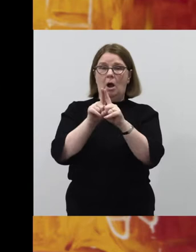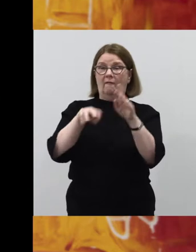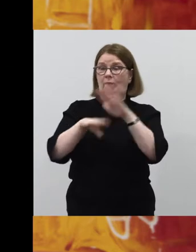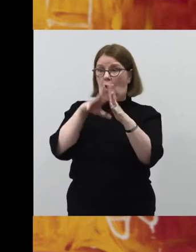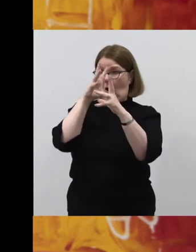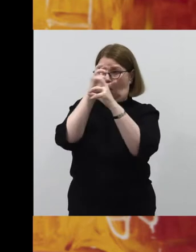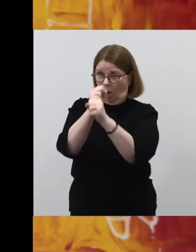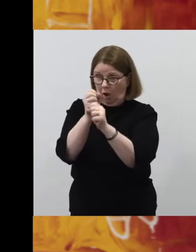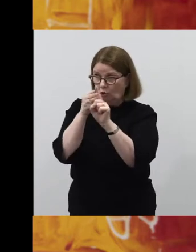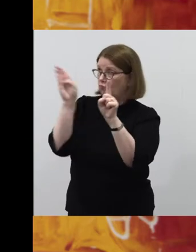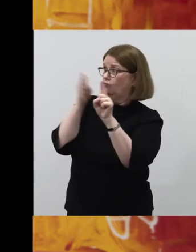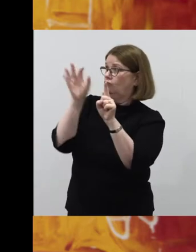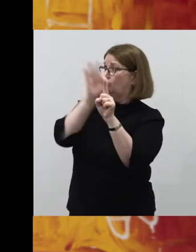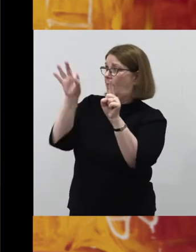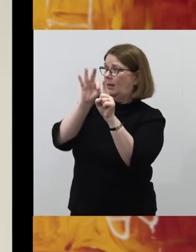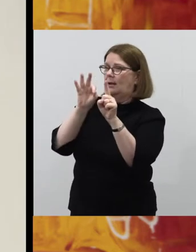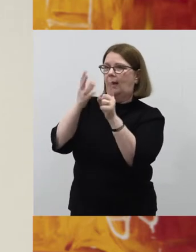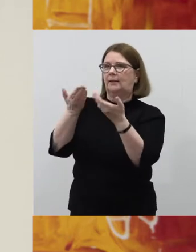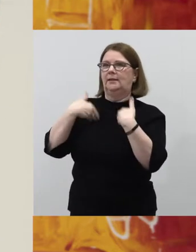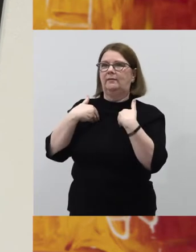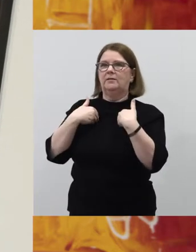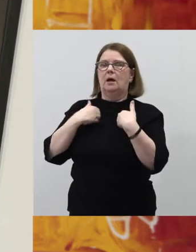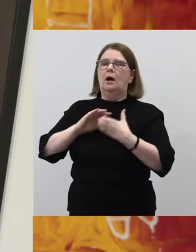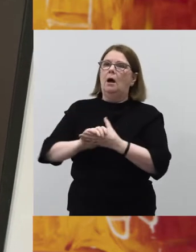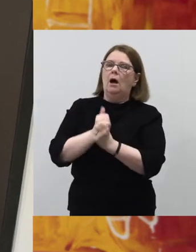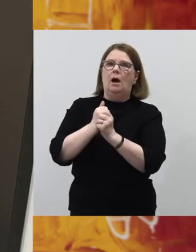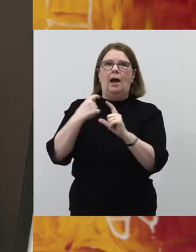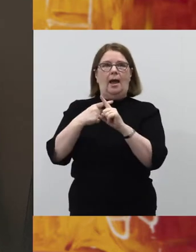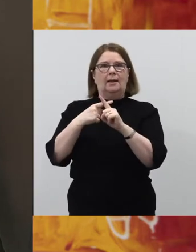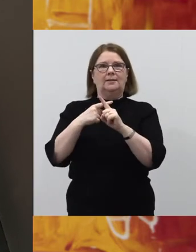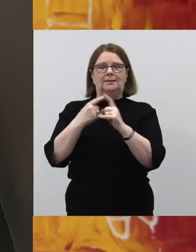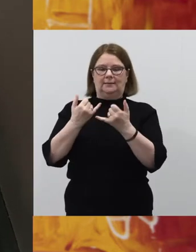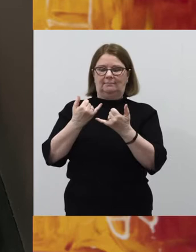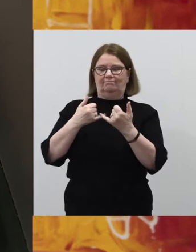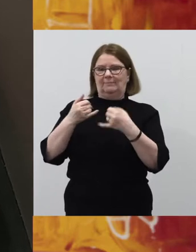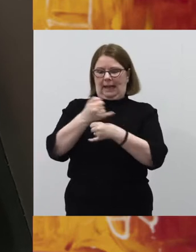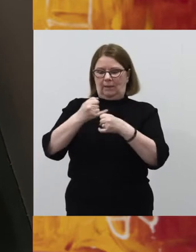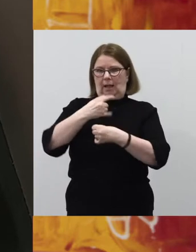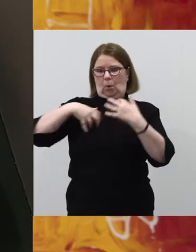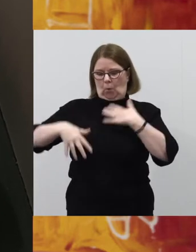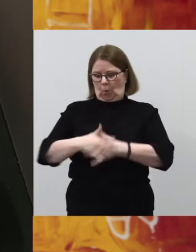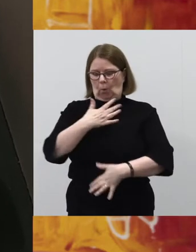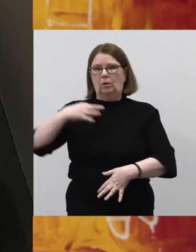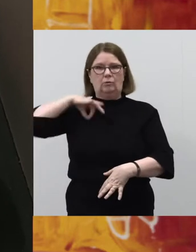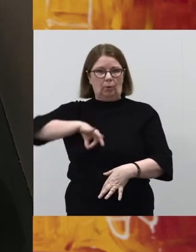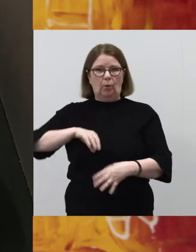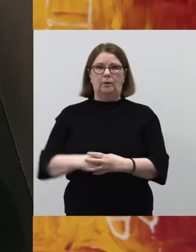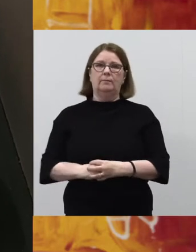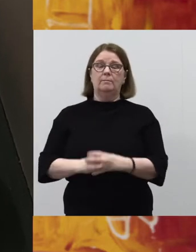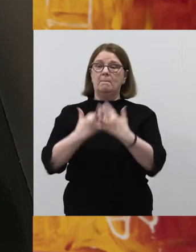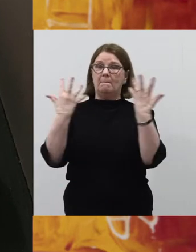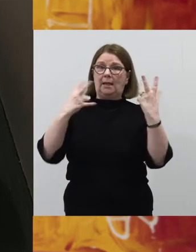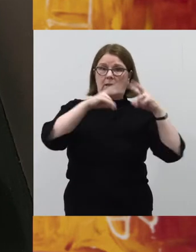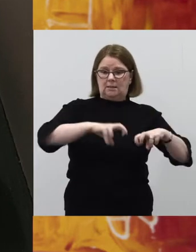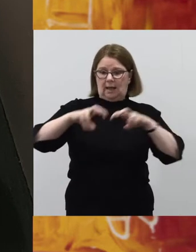the memory of being taken from her family and treated like dogs was a catalyst for recreating the small baby she and her